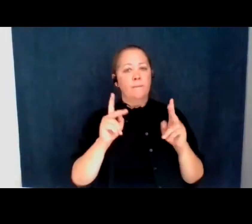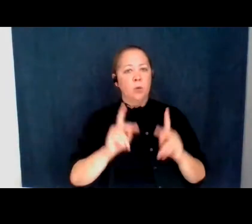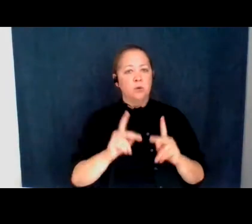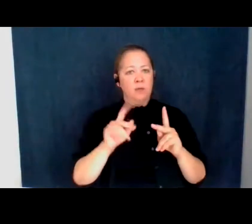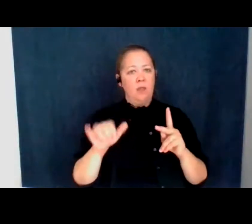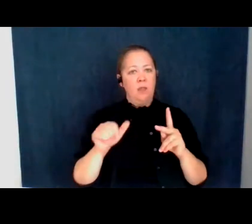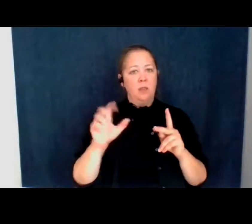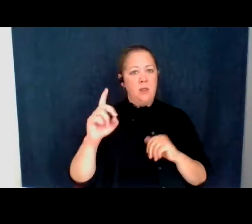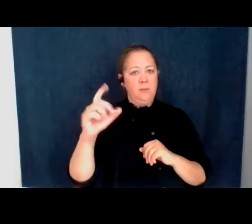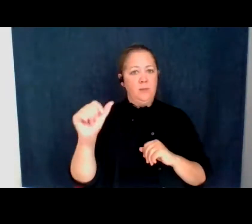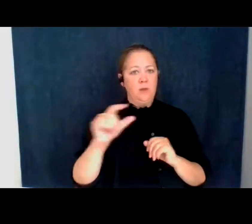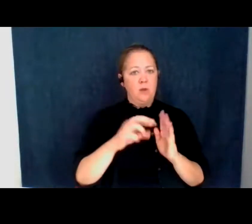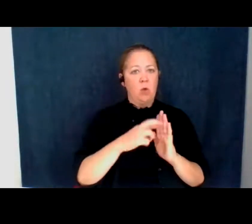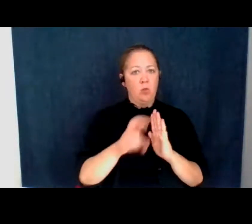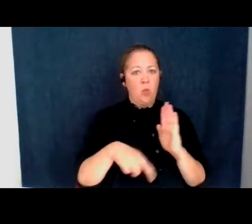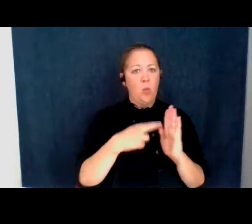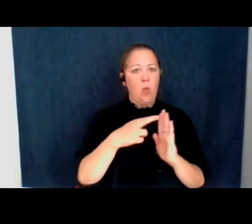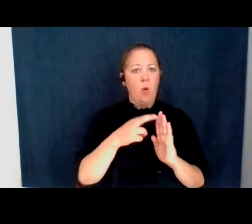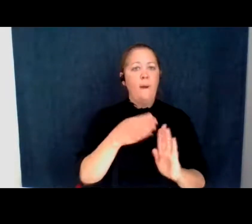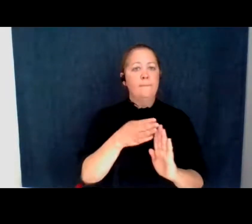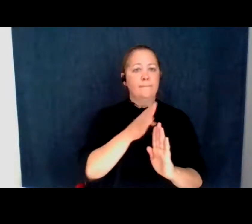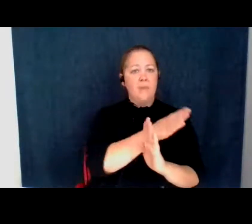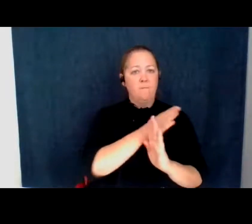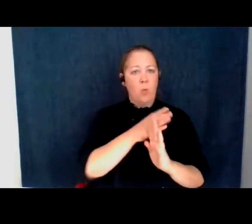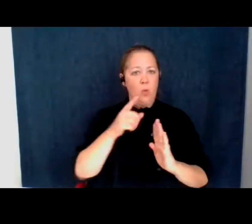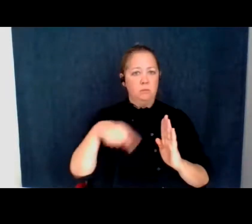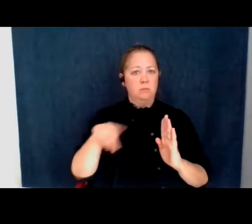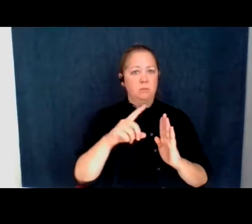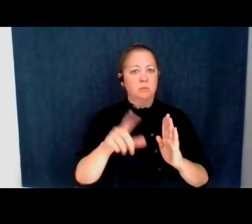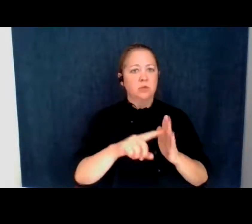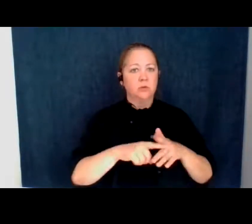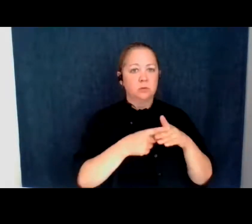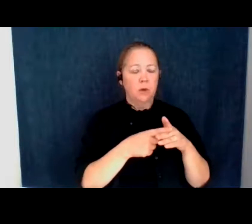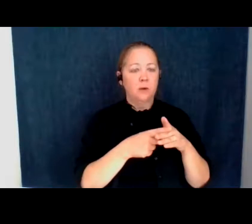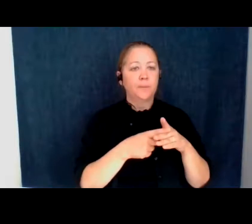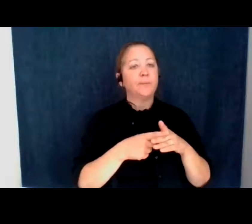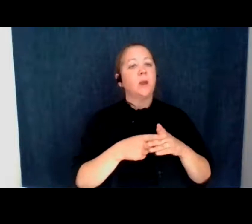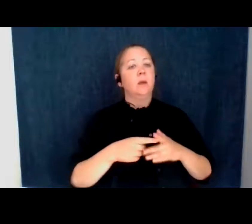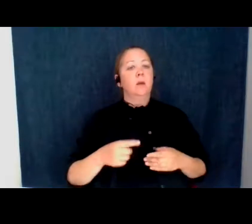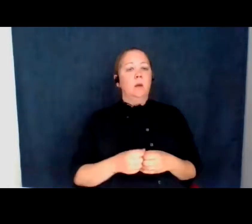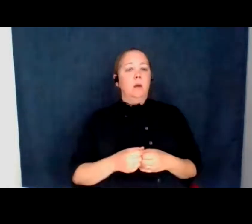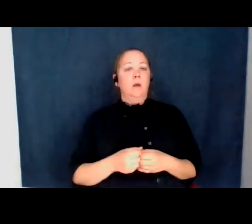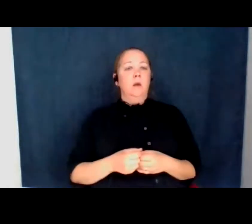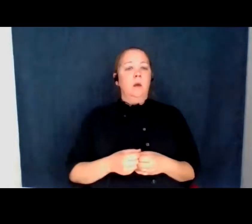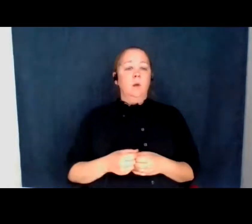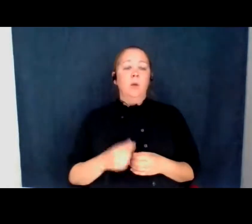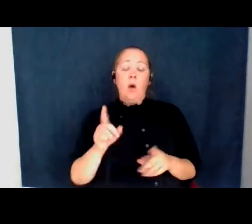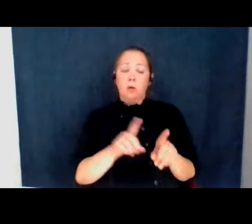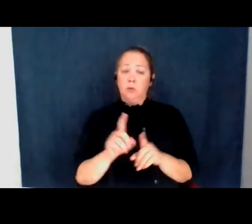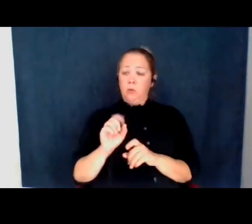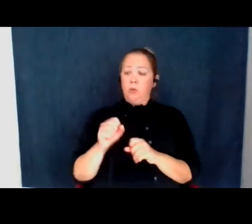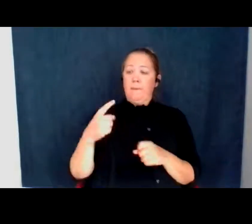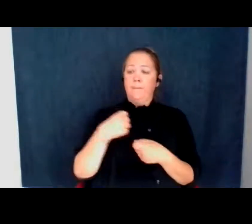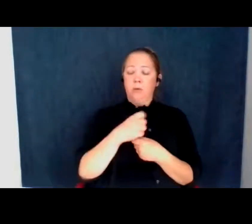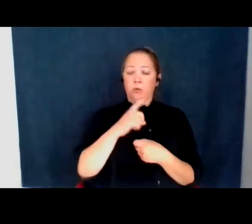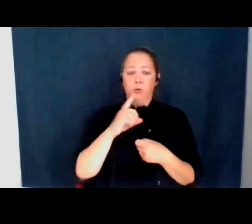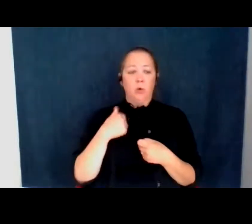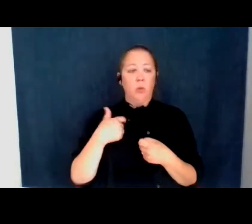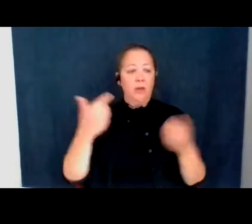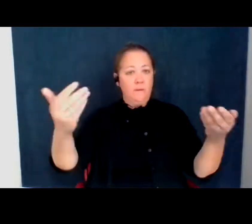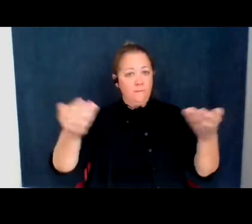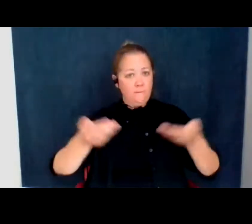to all alumni, and we made a big push to invite alumni with disabilities to the workshop. So we did the same things